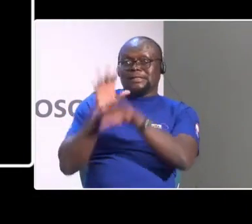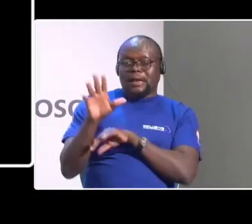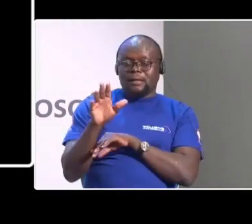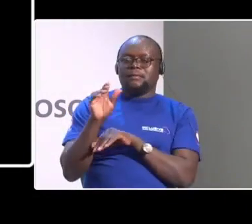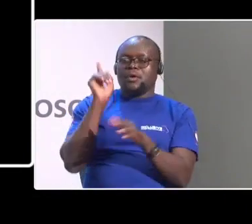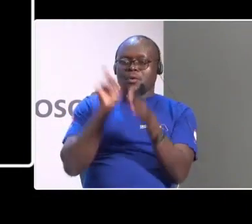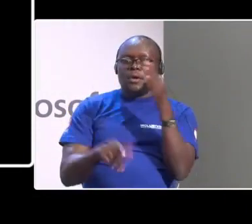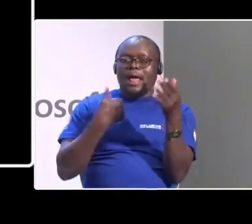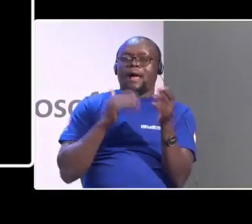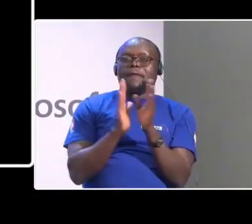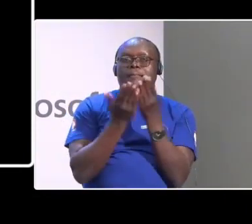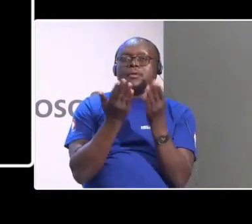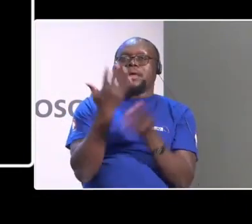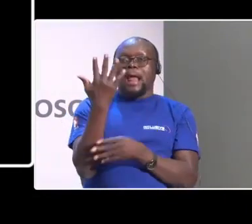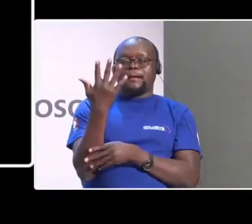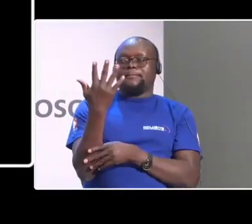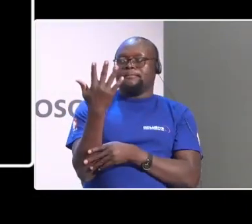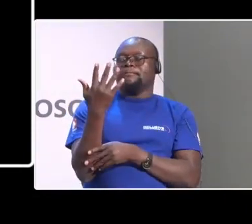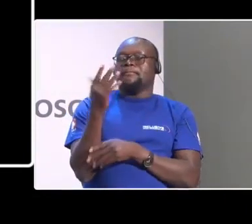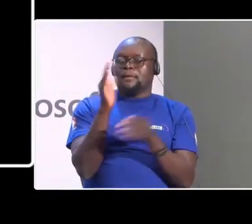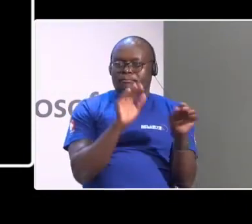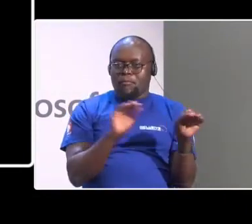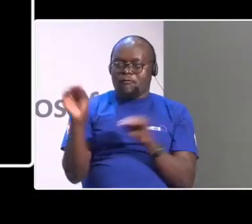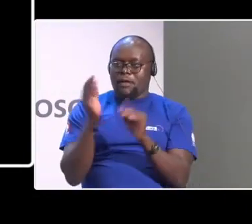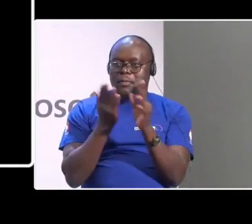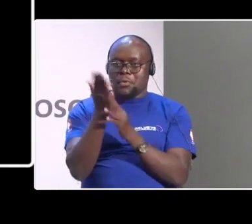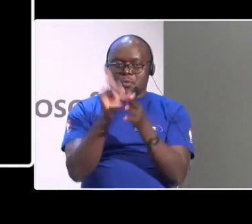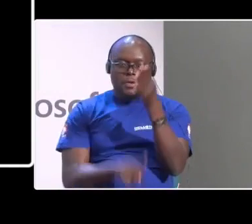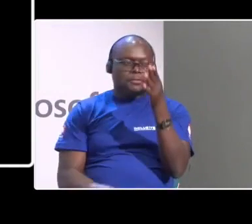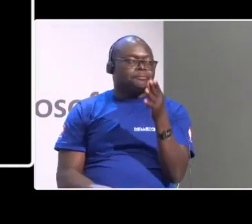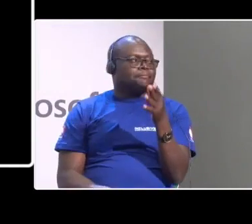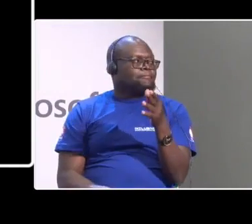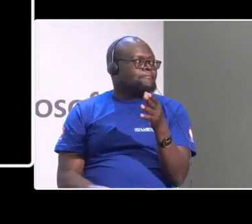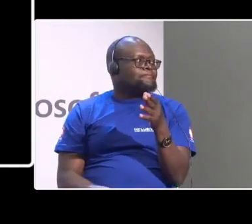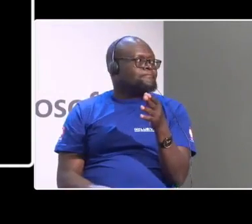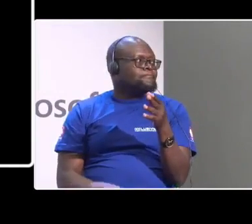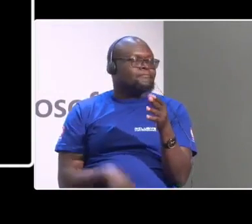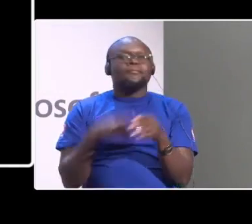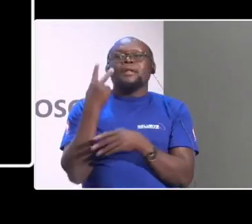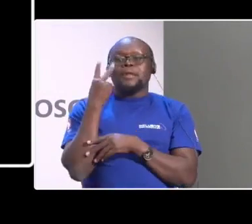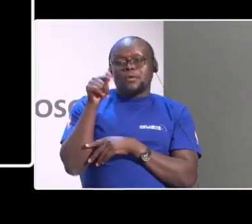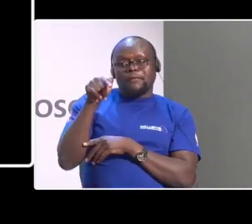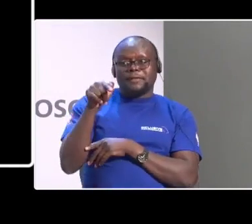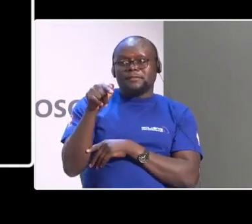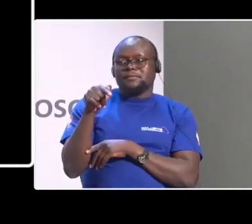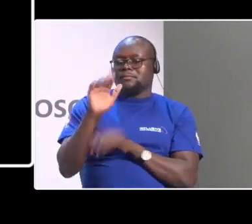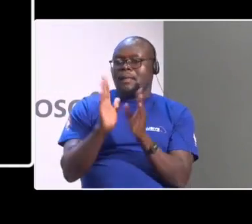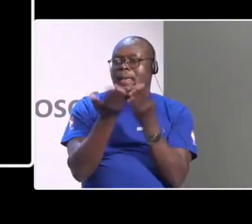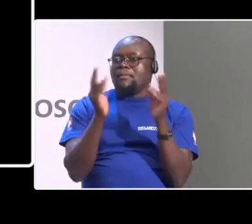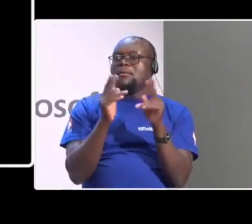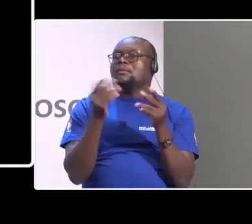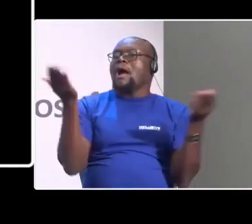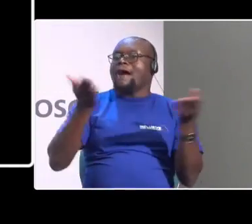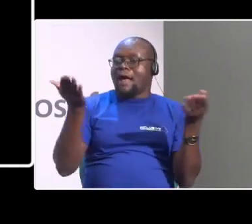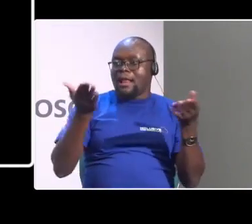holding in my hand. Sorry, something has shifted in terms of the look of this, but the book is available